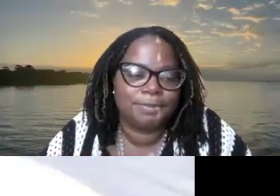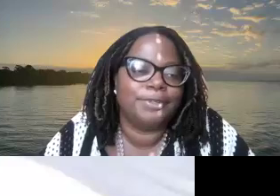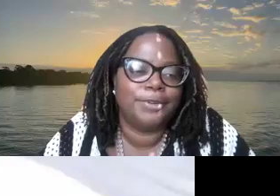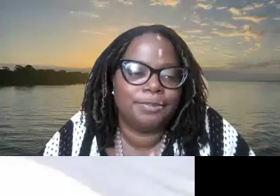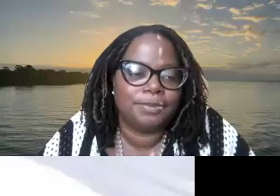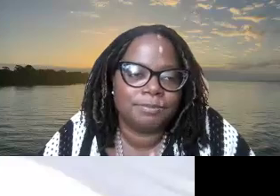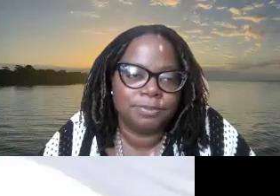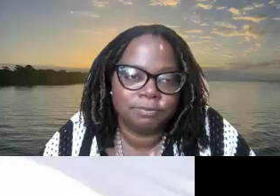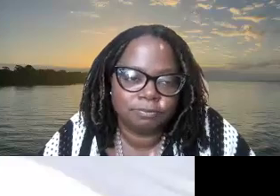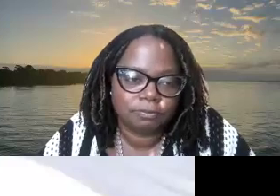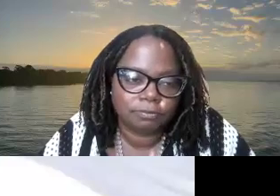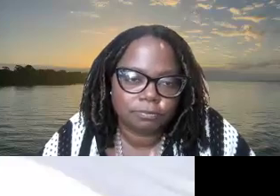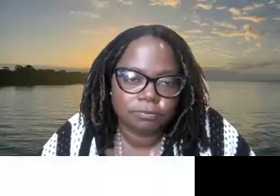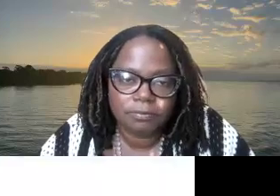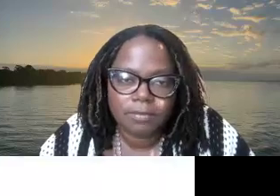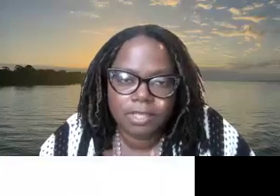a specific partner.